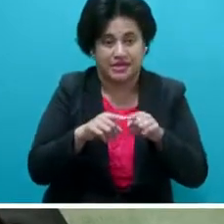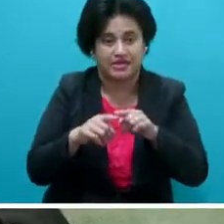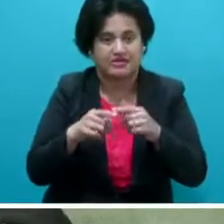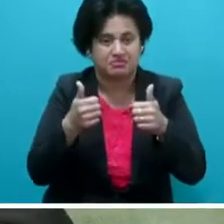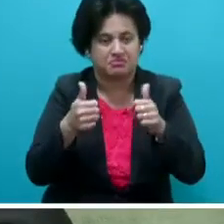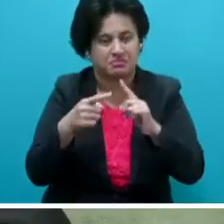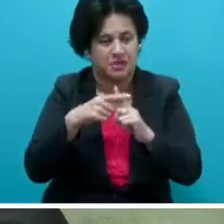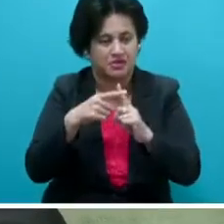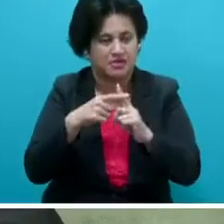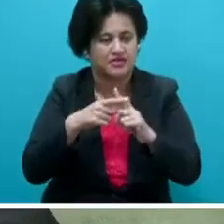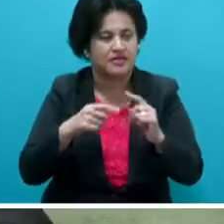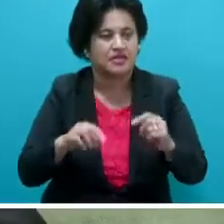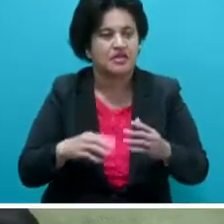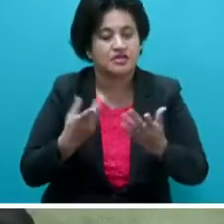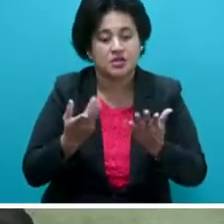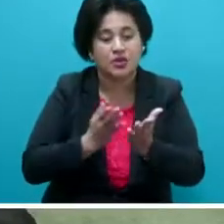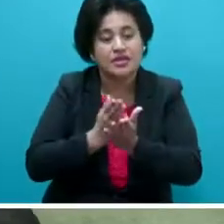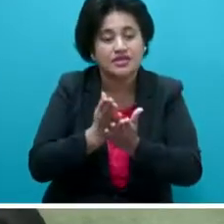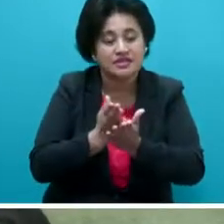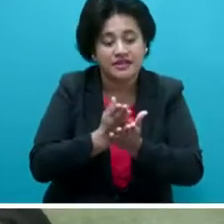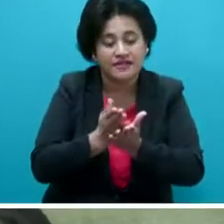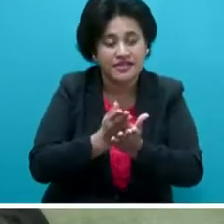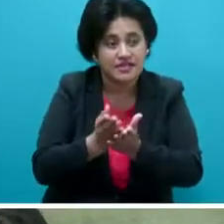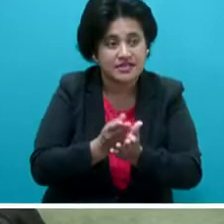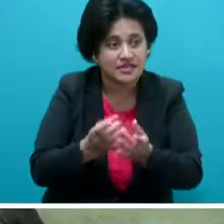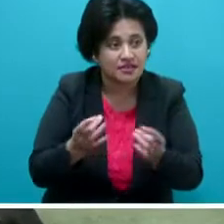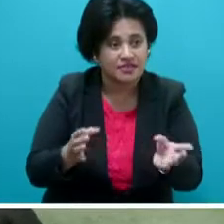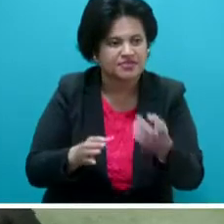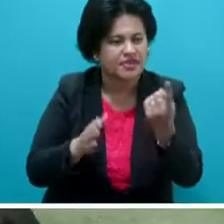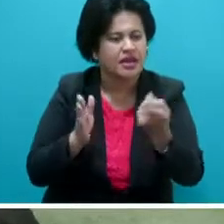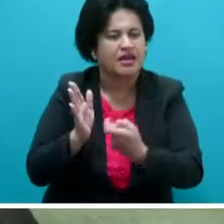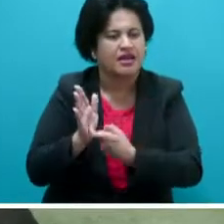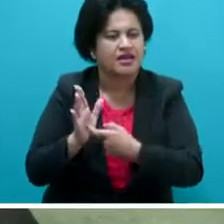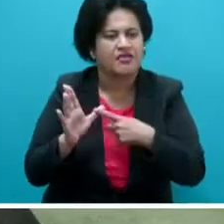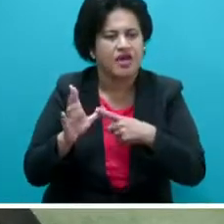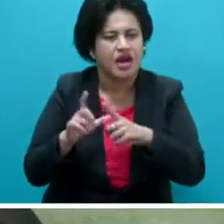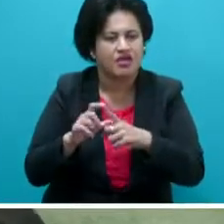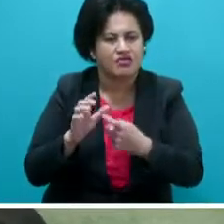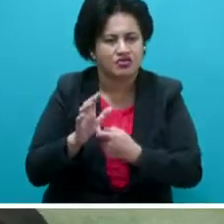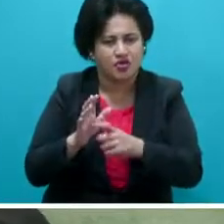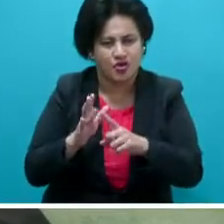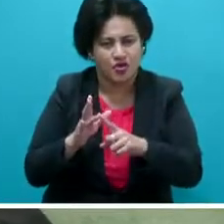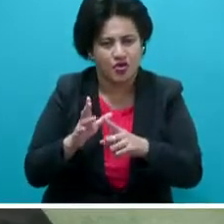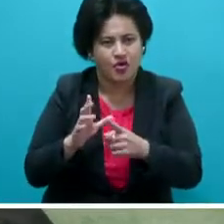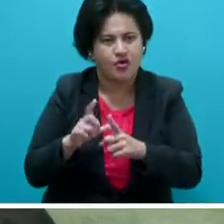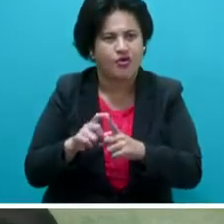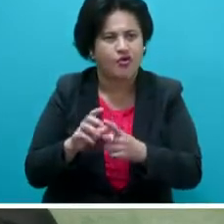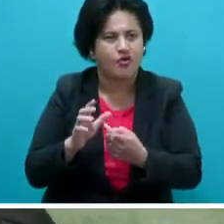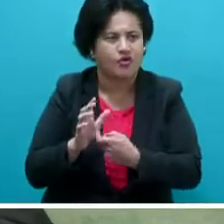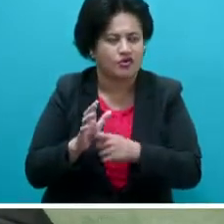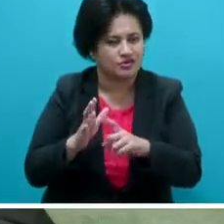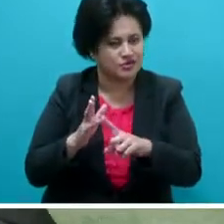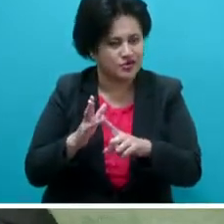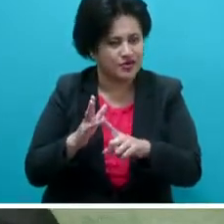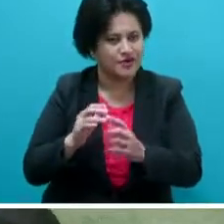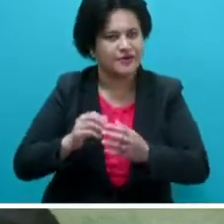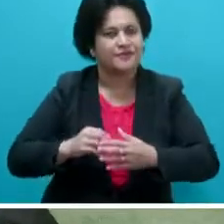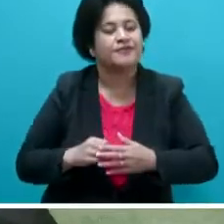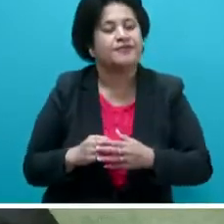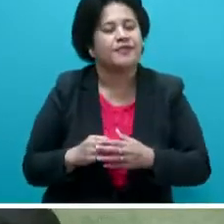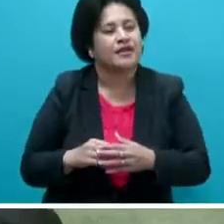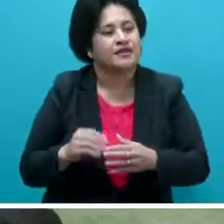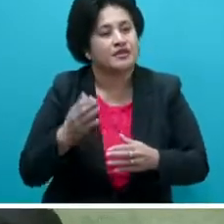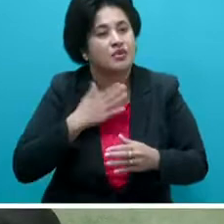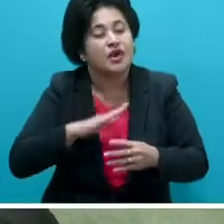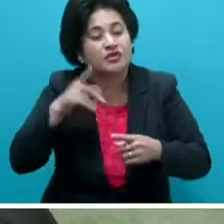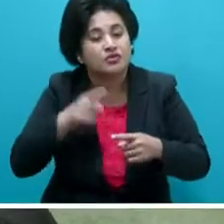Mr. Speaker, sir, the service delivery, of course, Honourable Rondo, you know a lot about service. Mr. Speaker, sir, I wanted to very